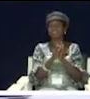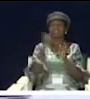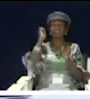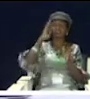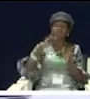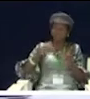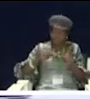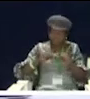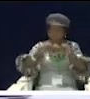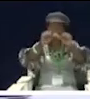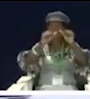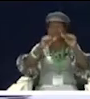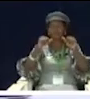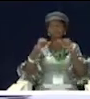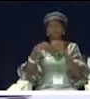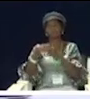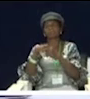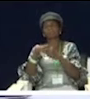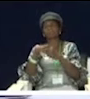up.